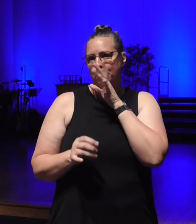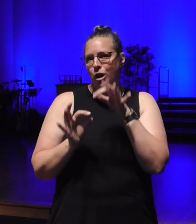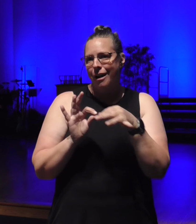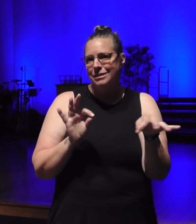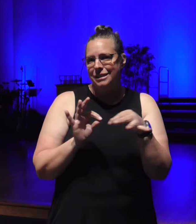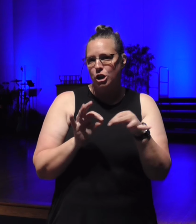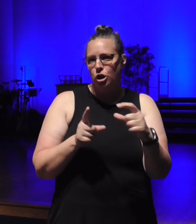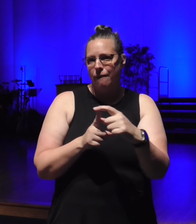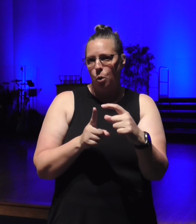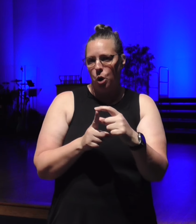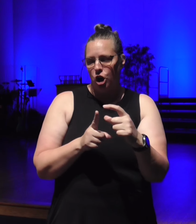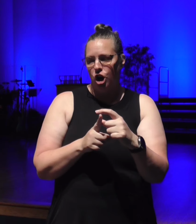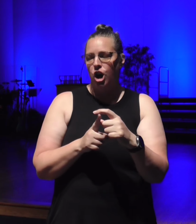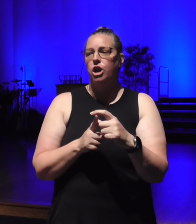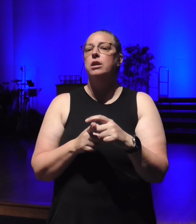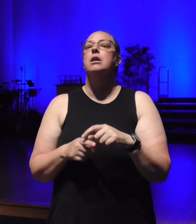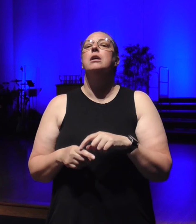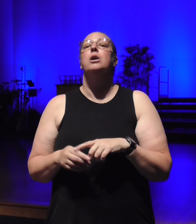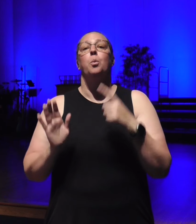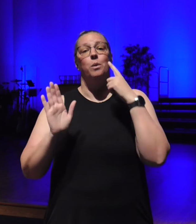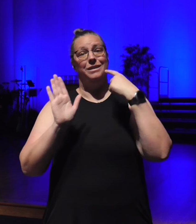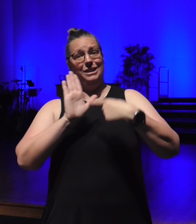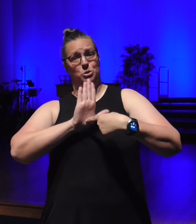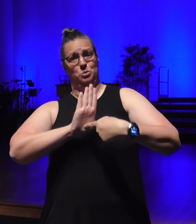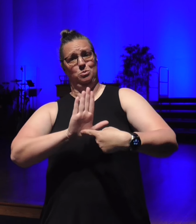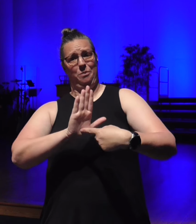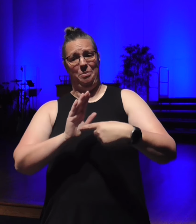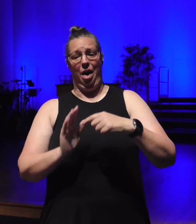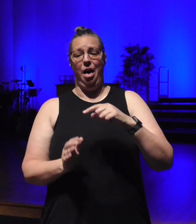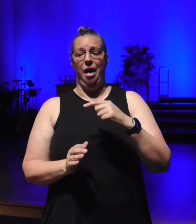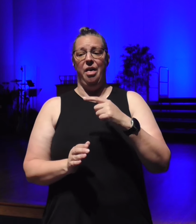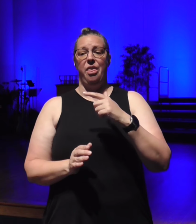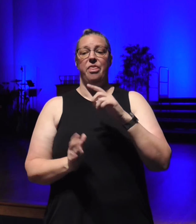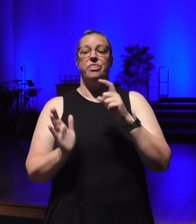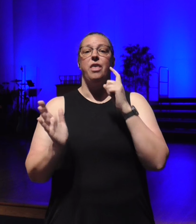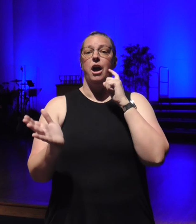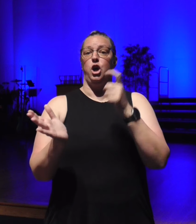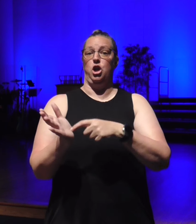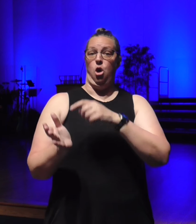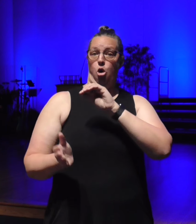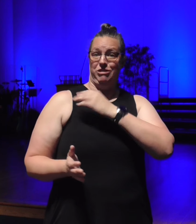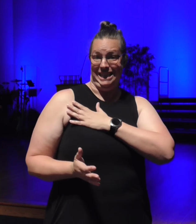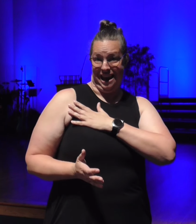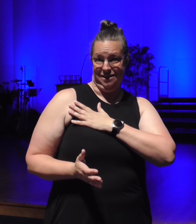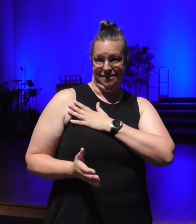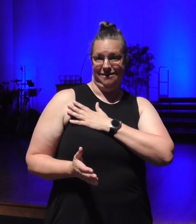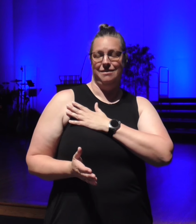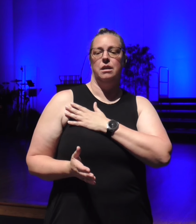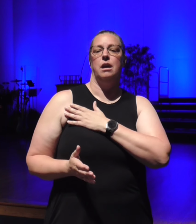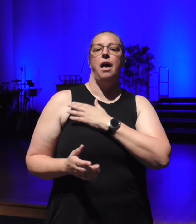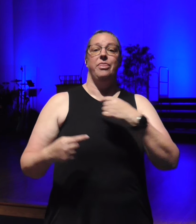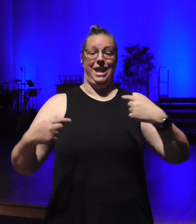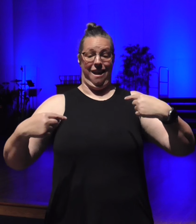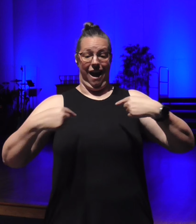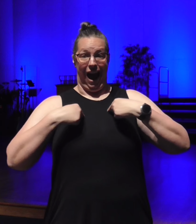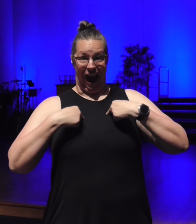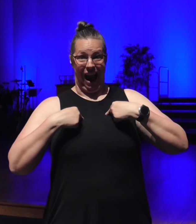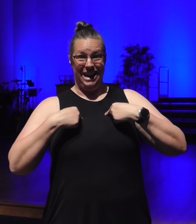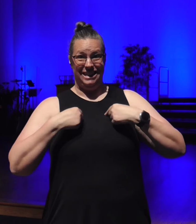it is, for the Glorian that you are in the world around you. You